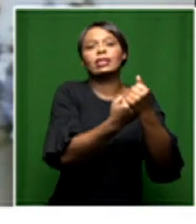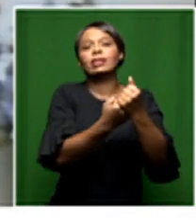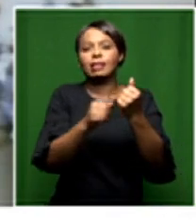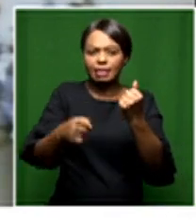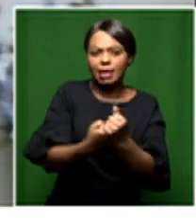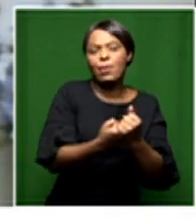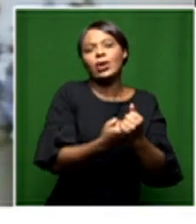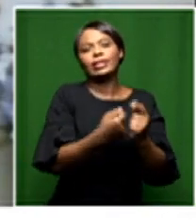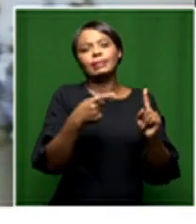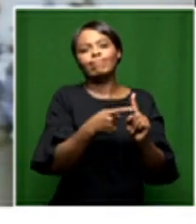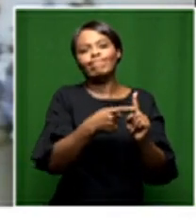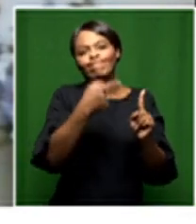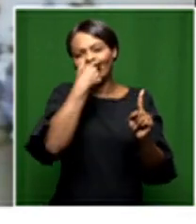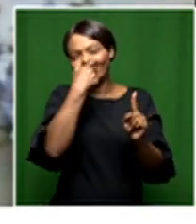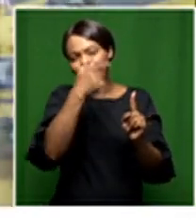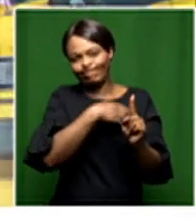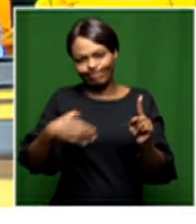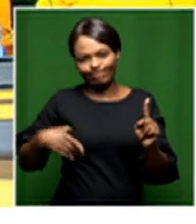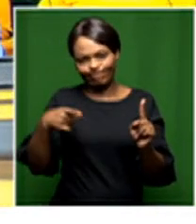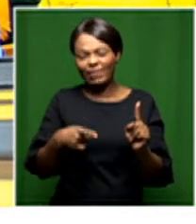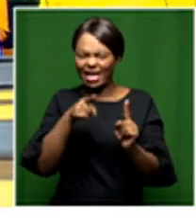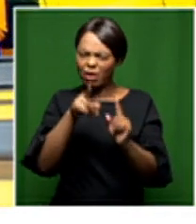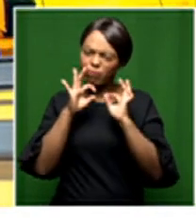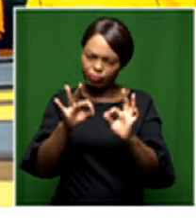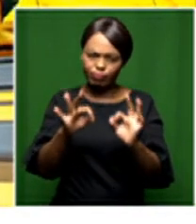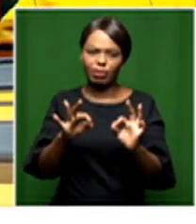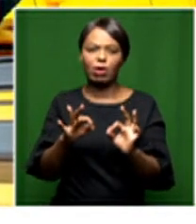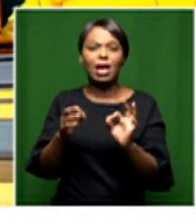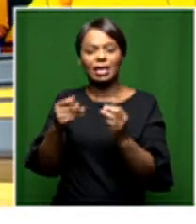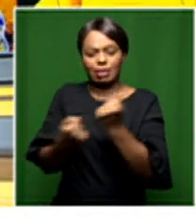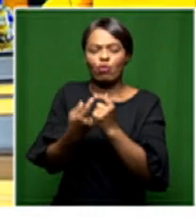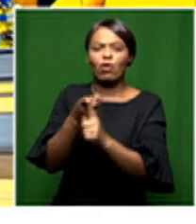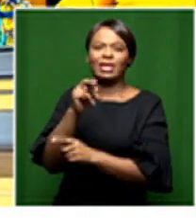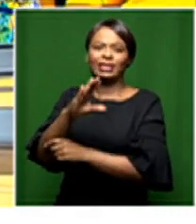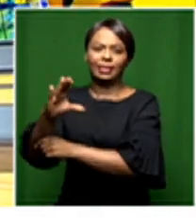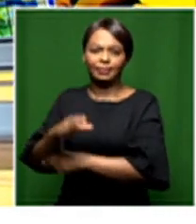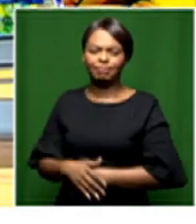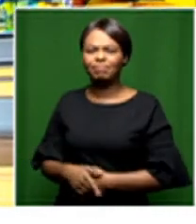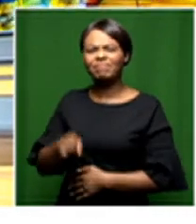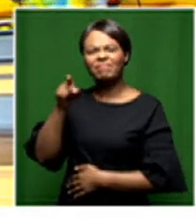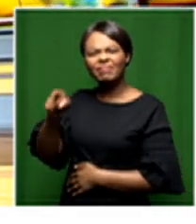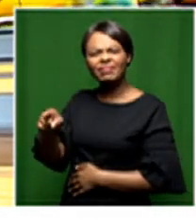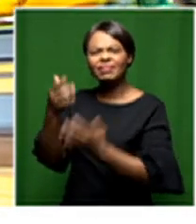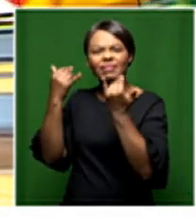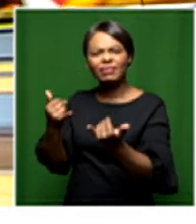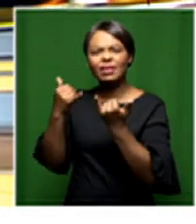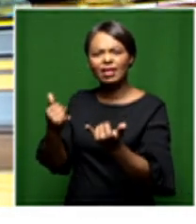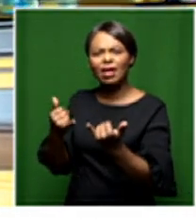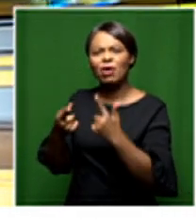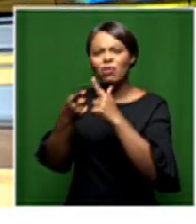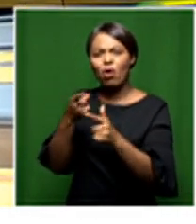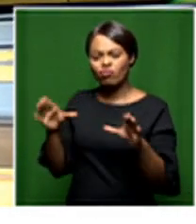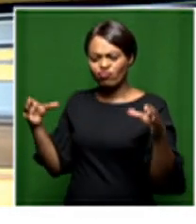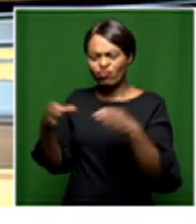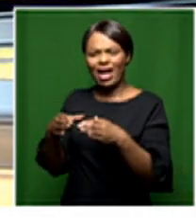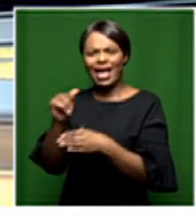President Cyril Ramaphosa. So let's pick up on what has been said, what's coming out of the engine room